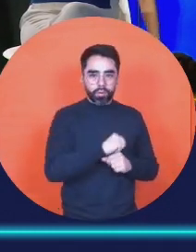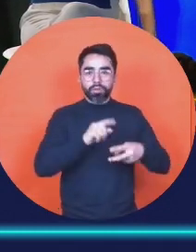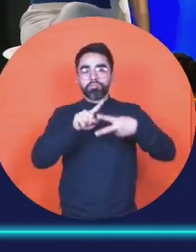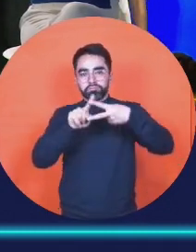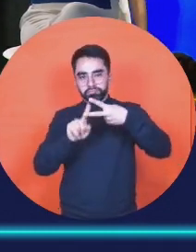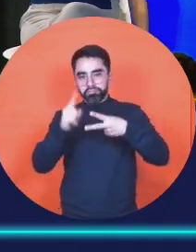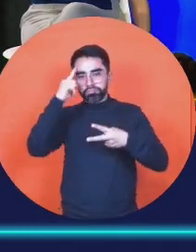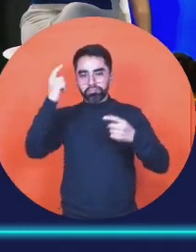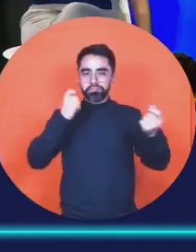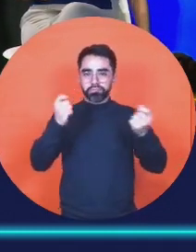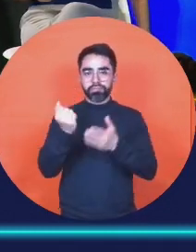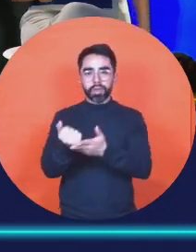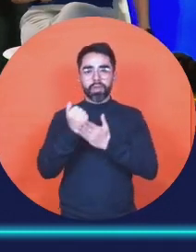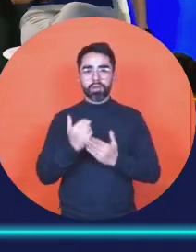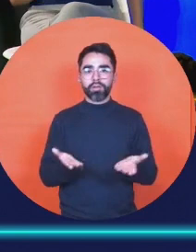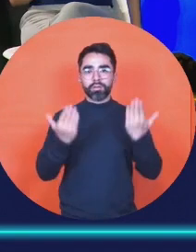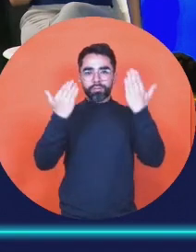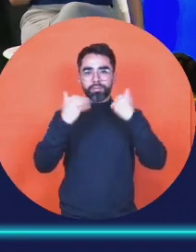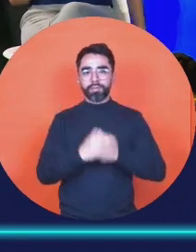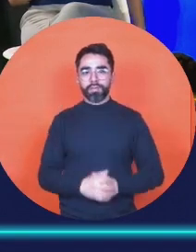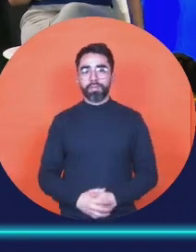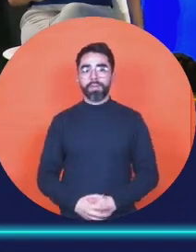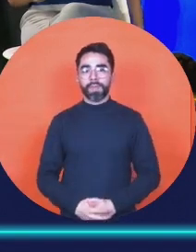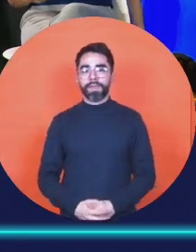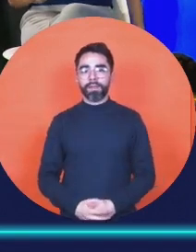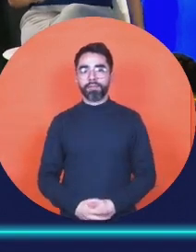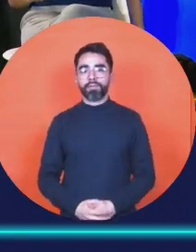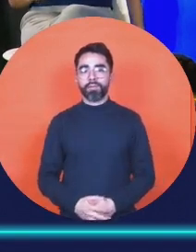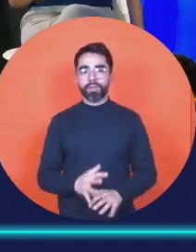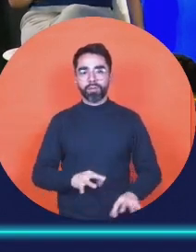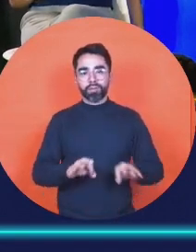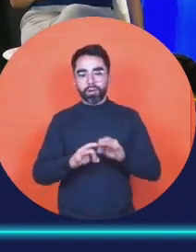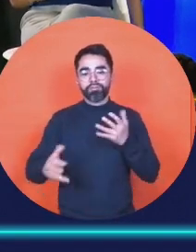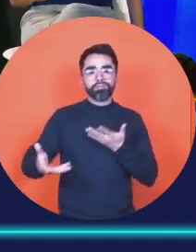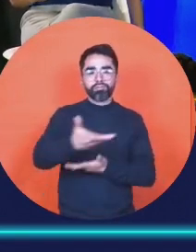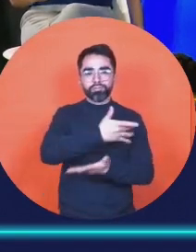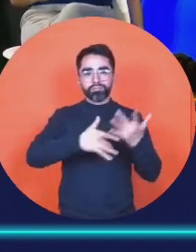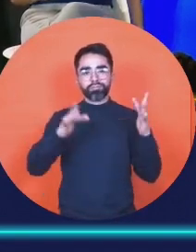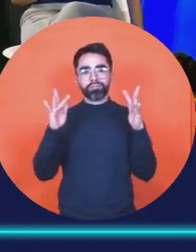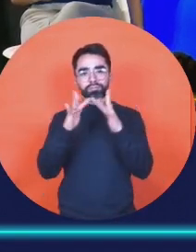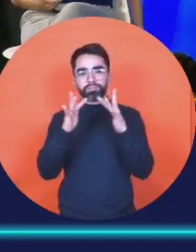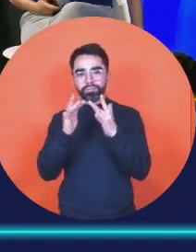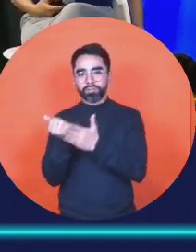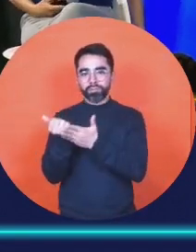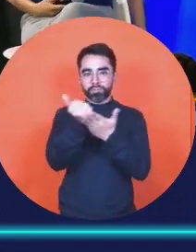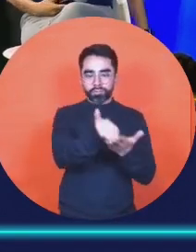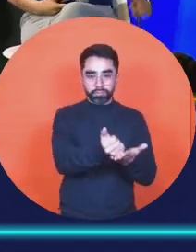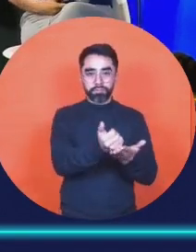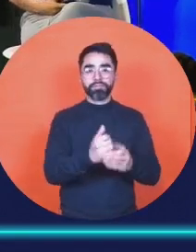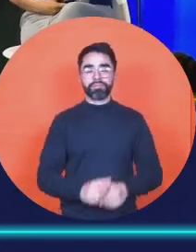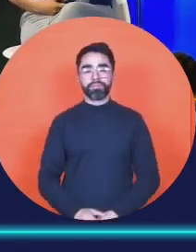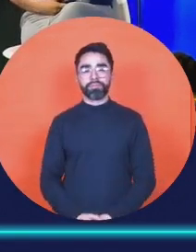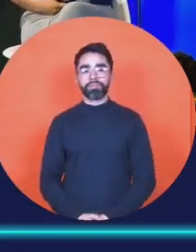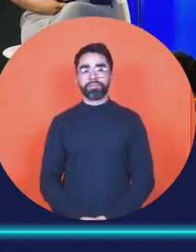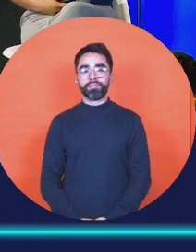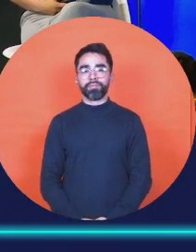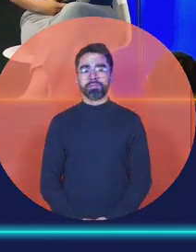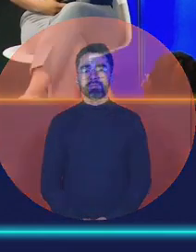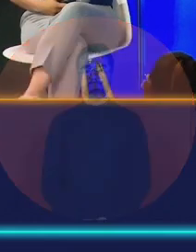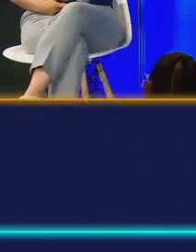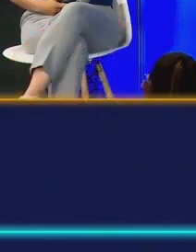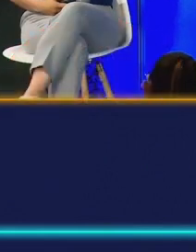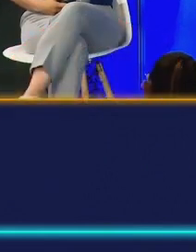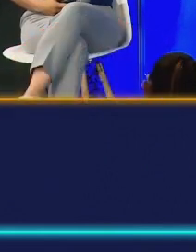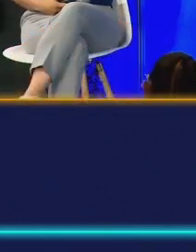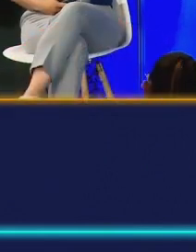bien. Objetivos y motivación en común ayuda mucho. I really think that our